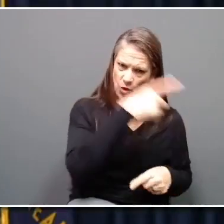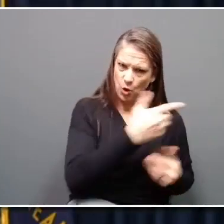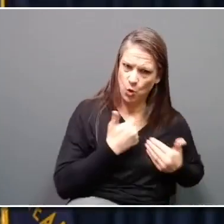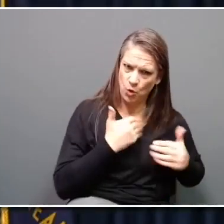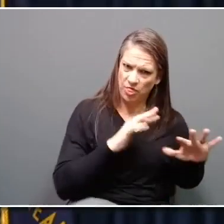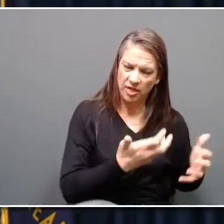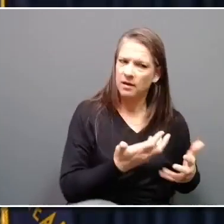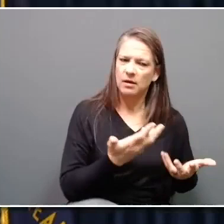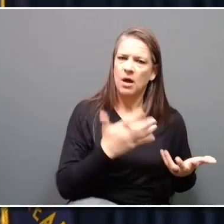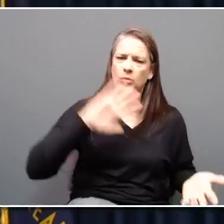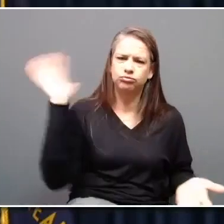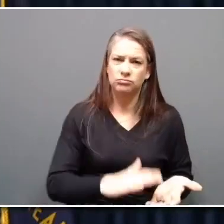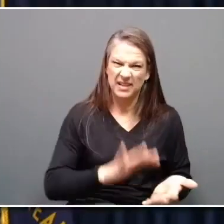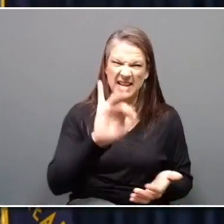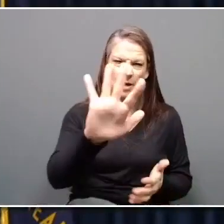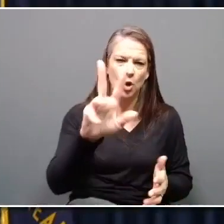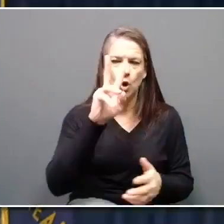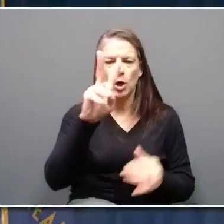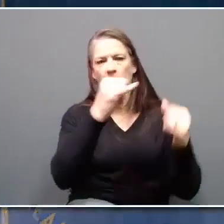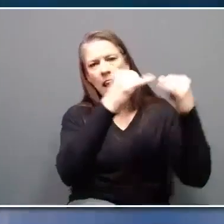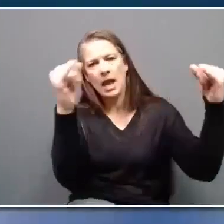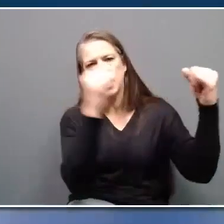going through them. Let's go to the first slide.